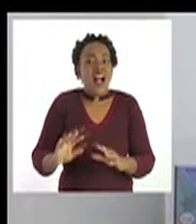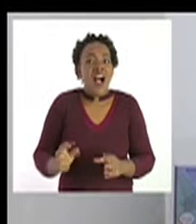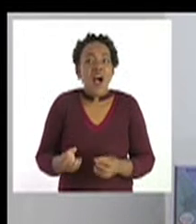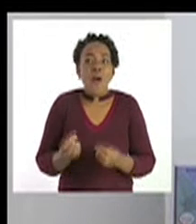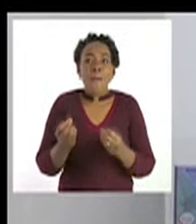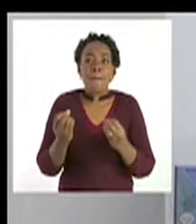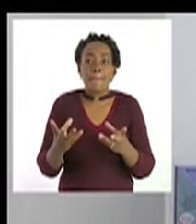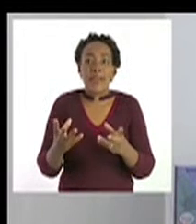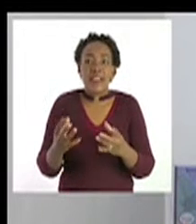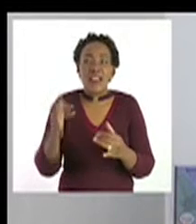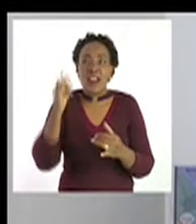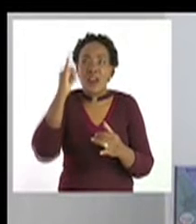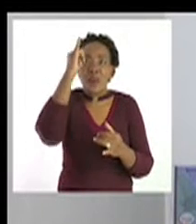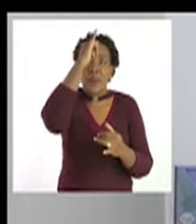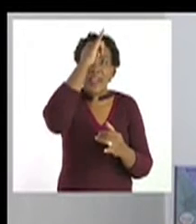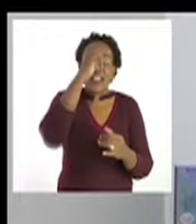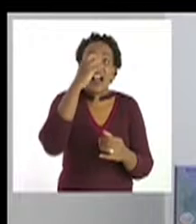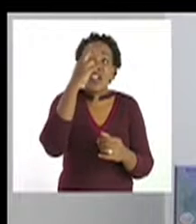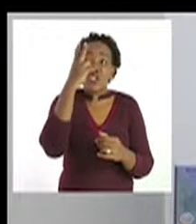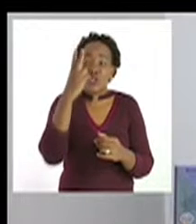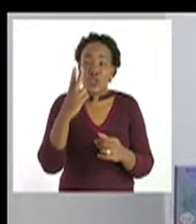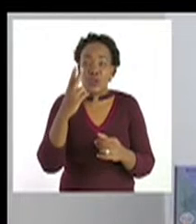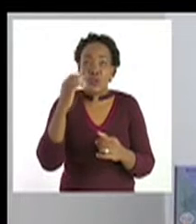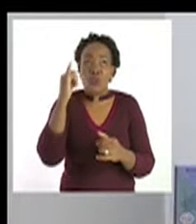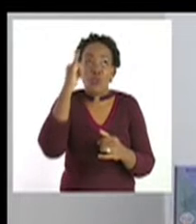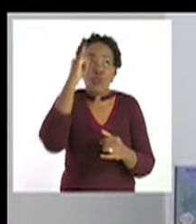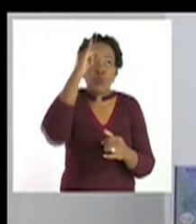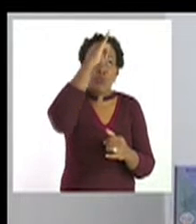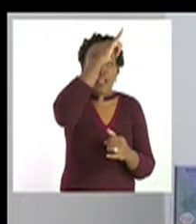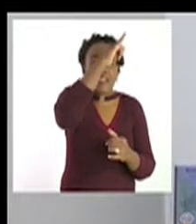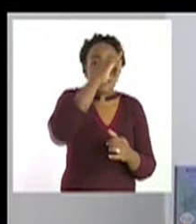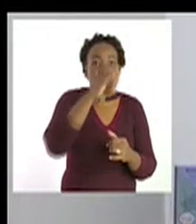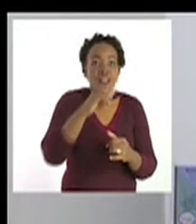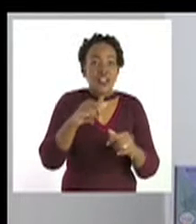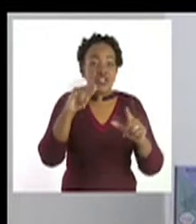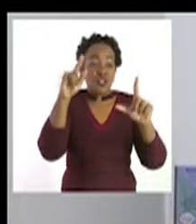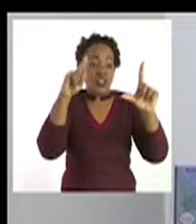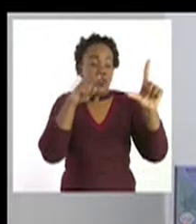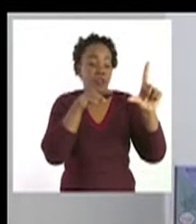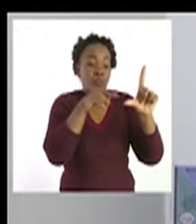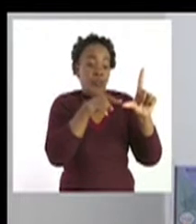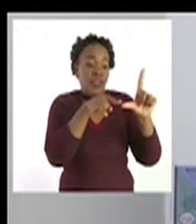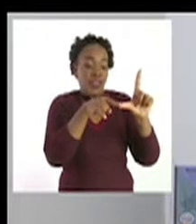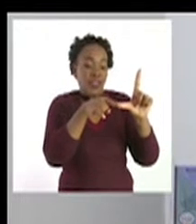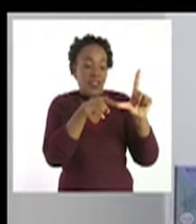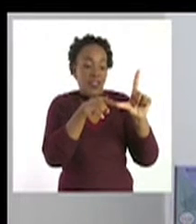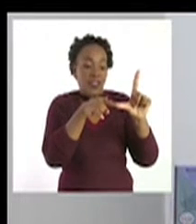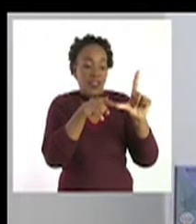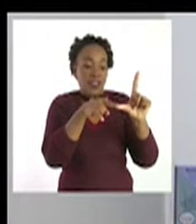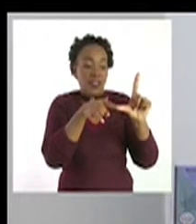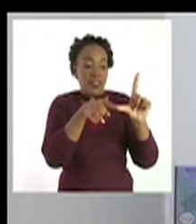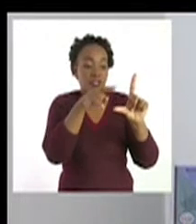planes? 2 planes. The aeroplanes.